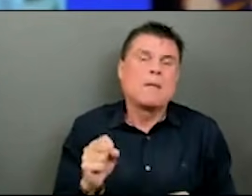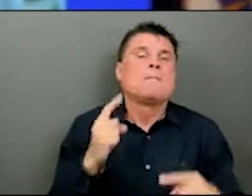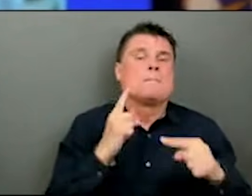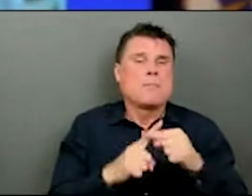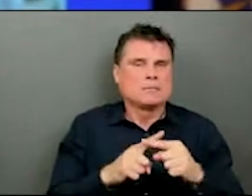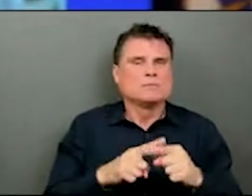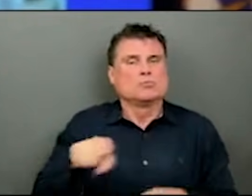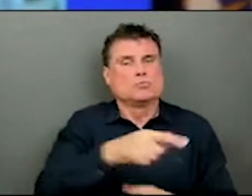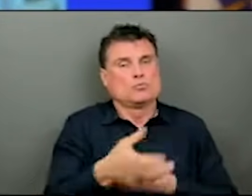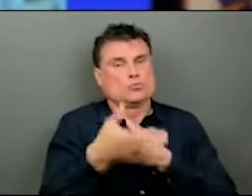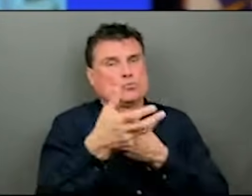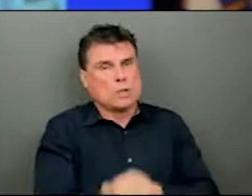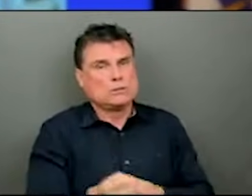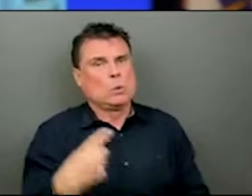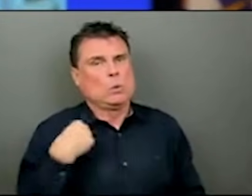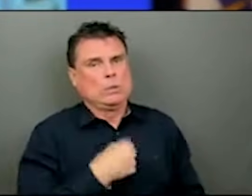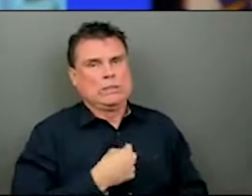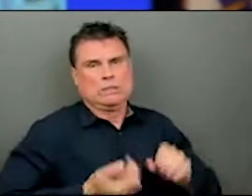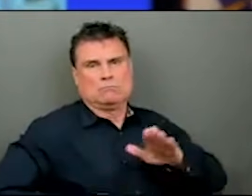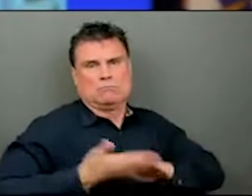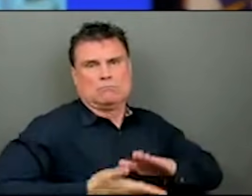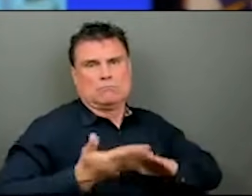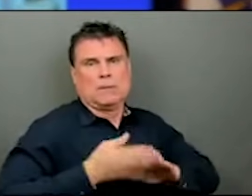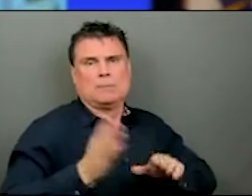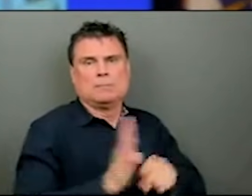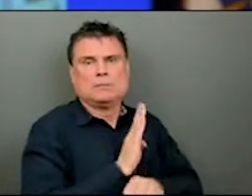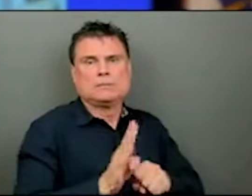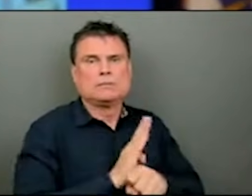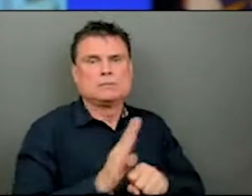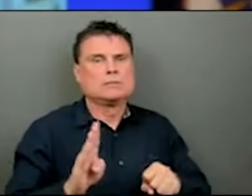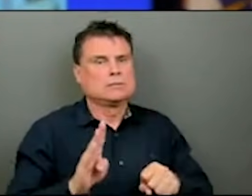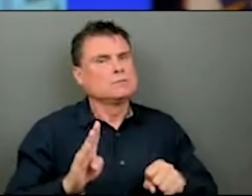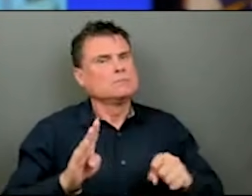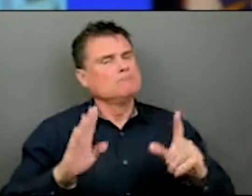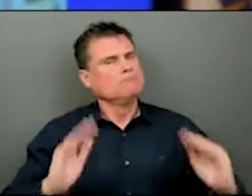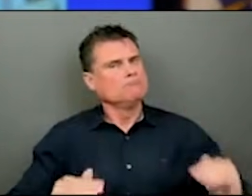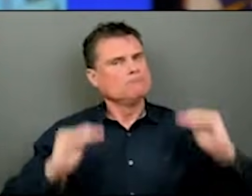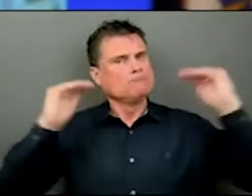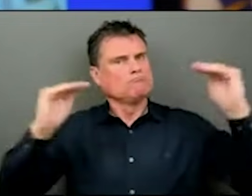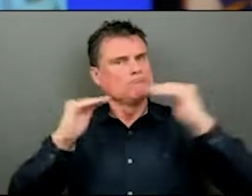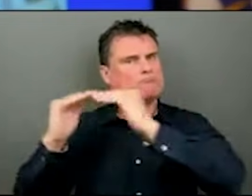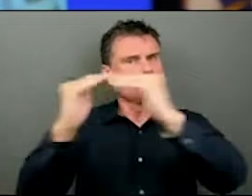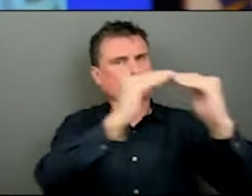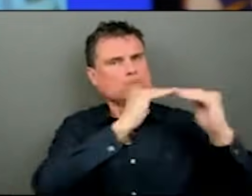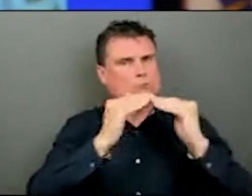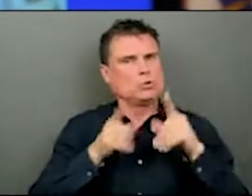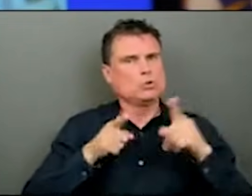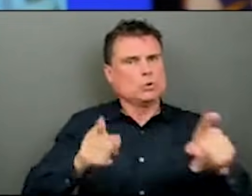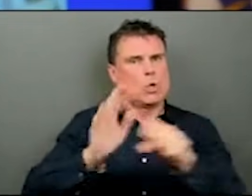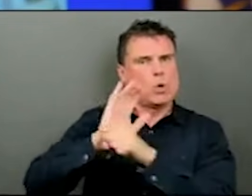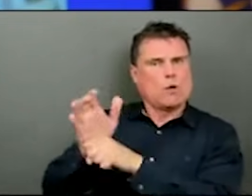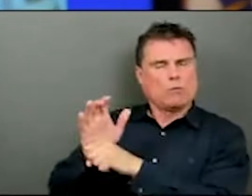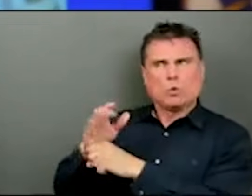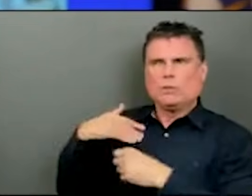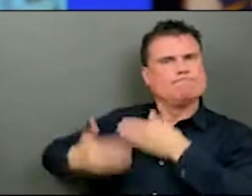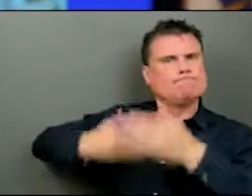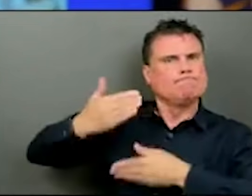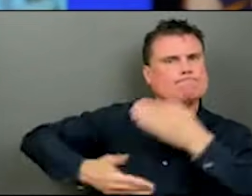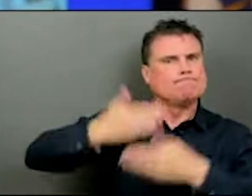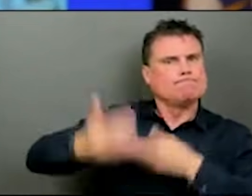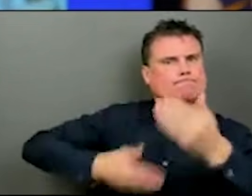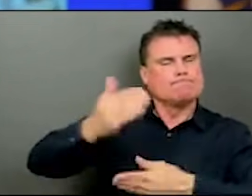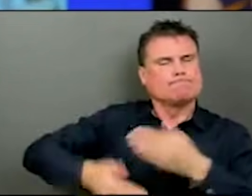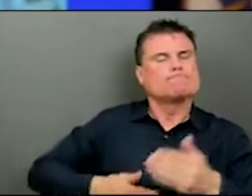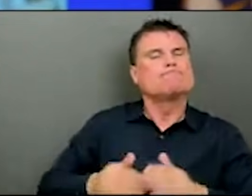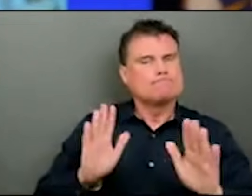business with the highest standards through a global pandemic. I appreciate that there are a lot of